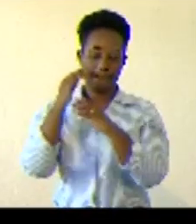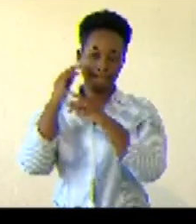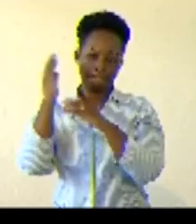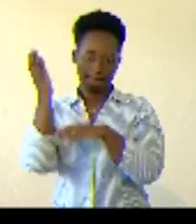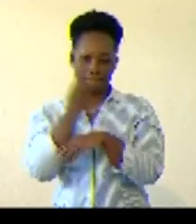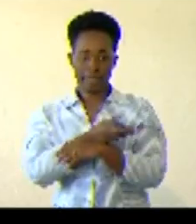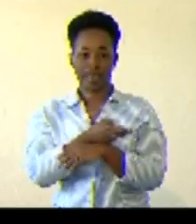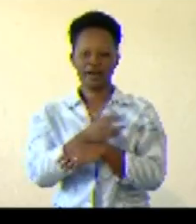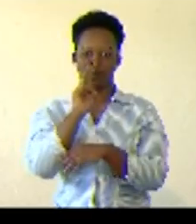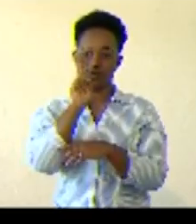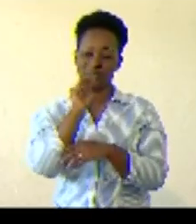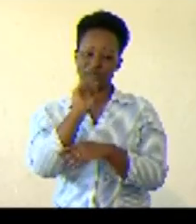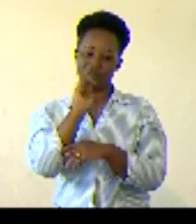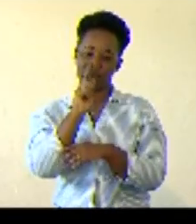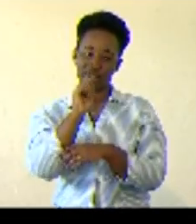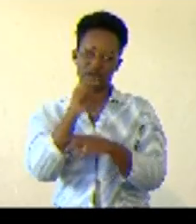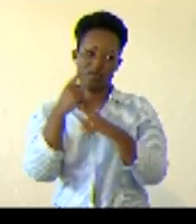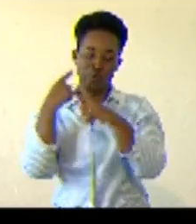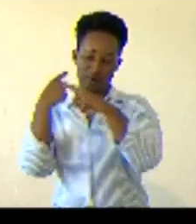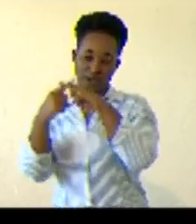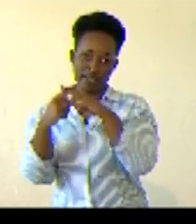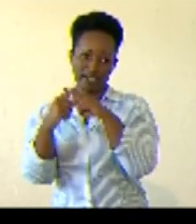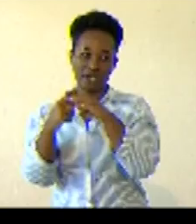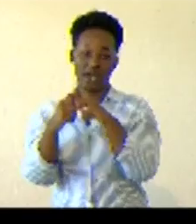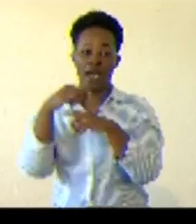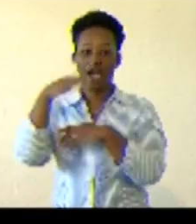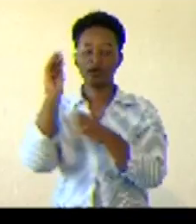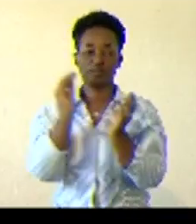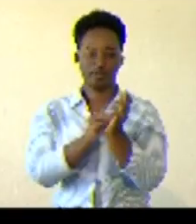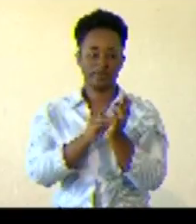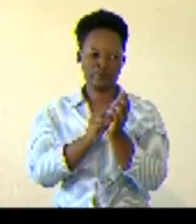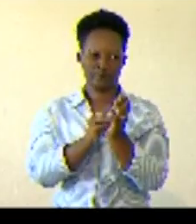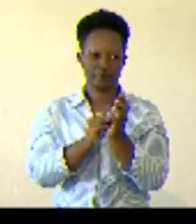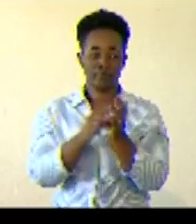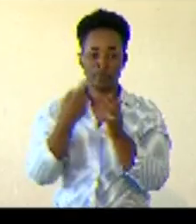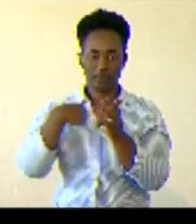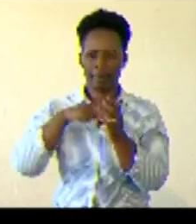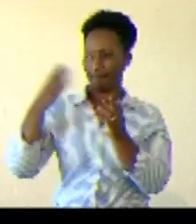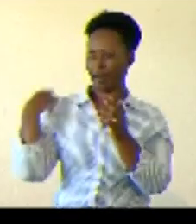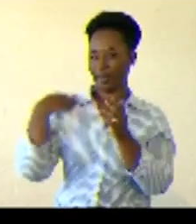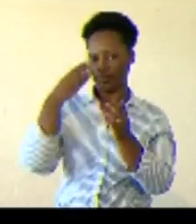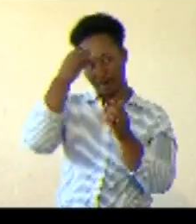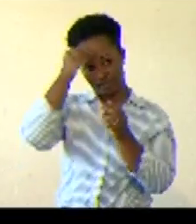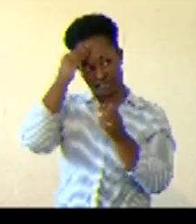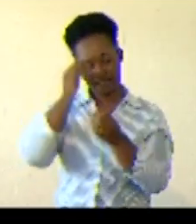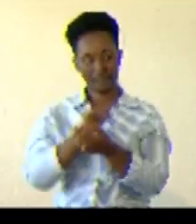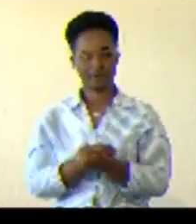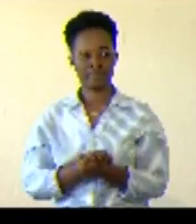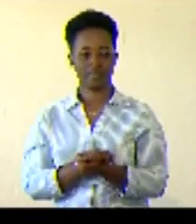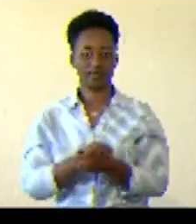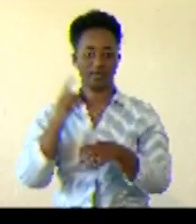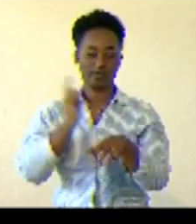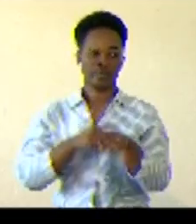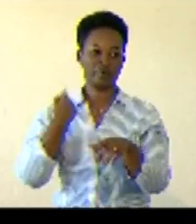the output produced. Here you'll be able to get total revenue. We saw this in the previous lesson when